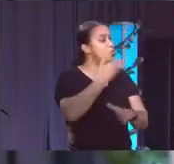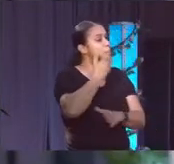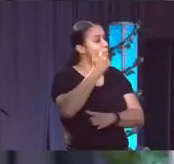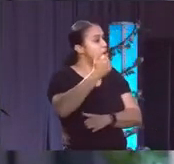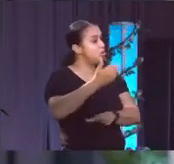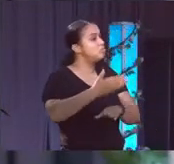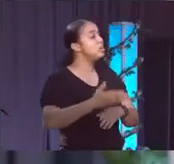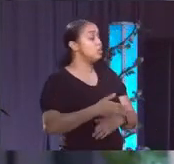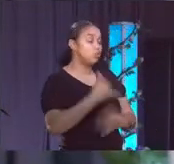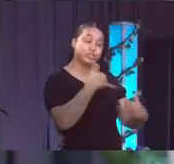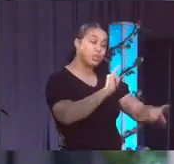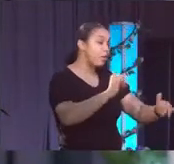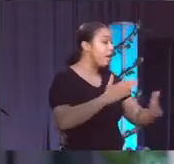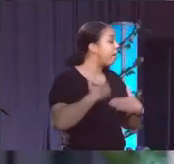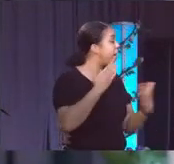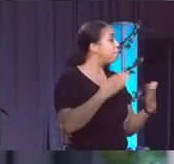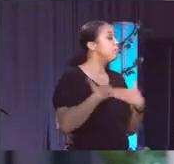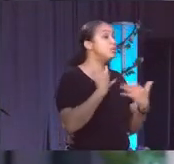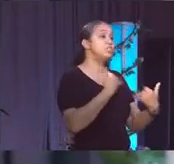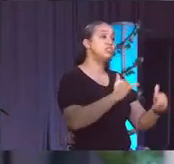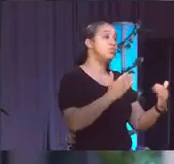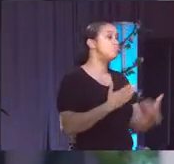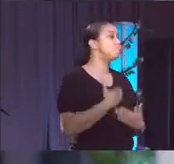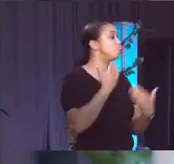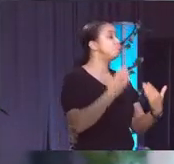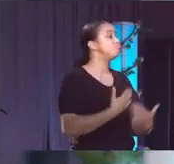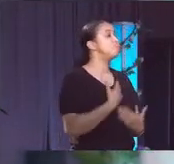You're still happy. You're still joyful.